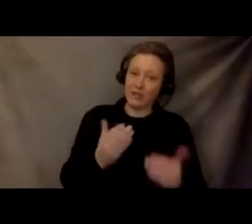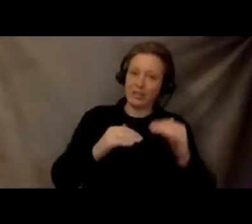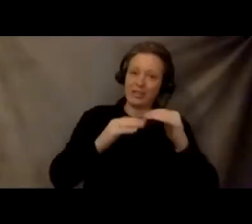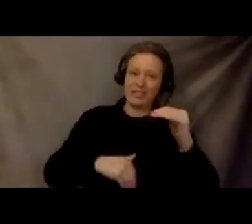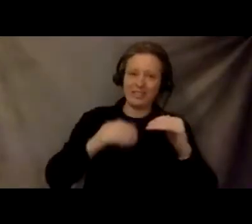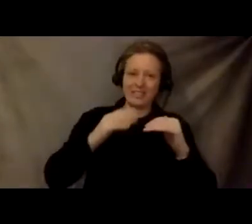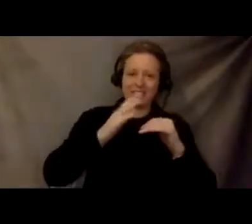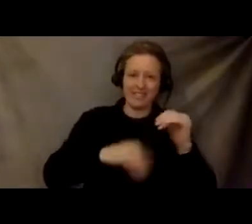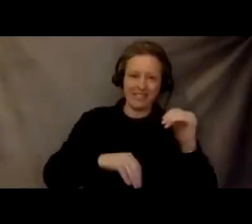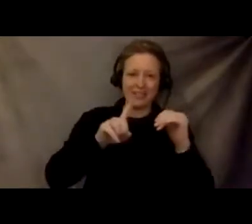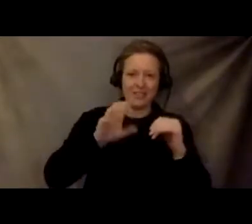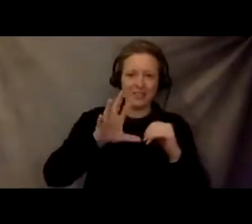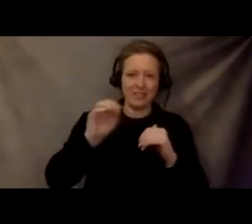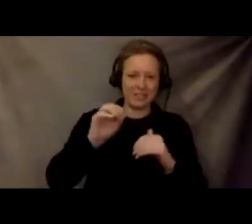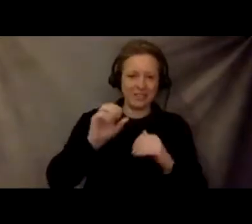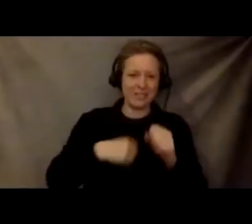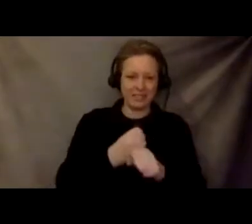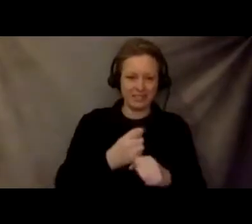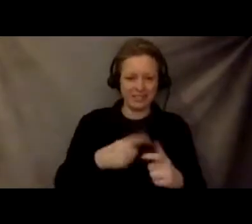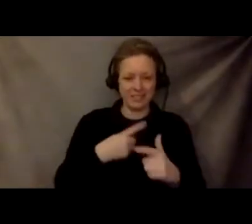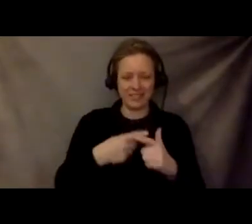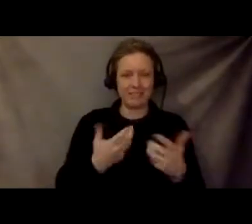Century-old phone. Yeah.